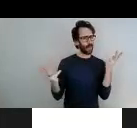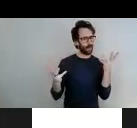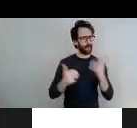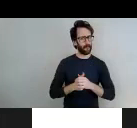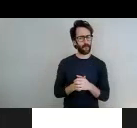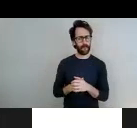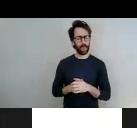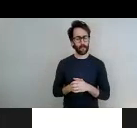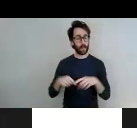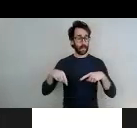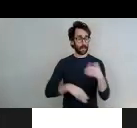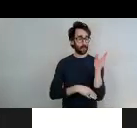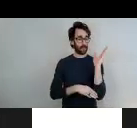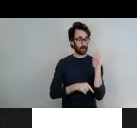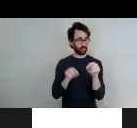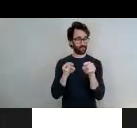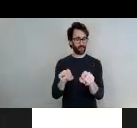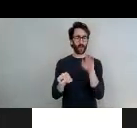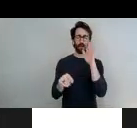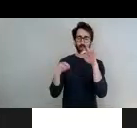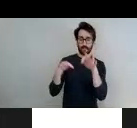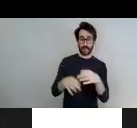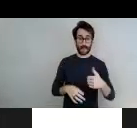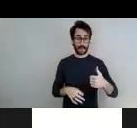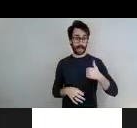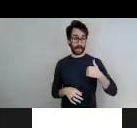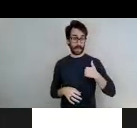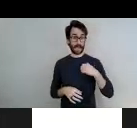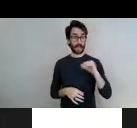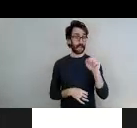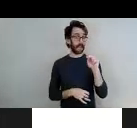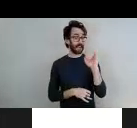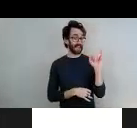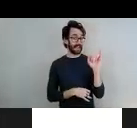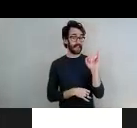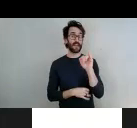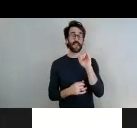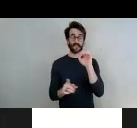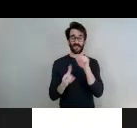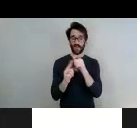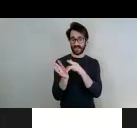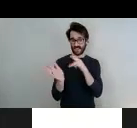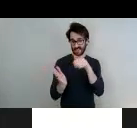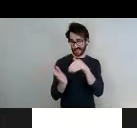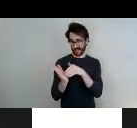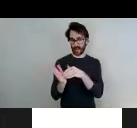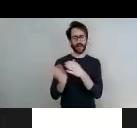And during the presentation, I will be telling you about the Canadian Anti-Fraud Centre. What is mass marketing fraud? So we'll